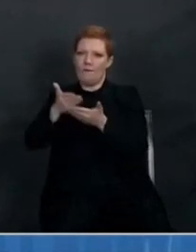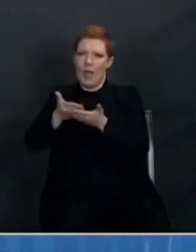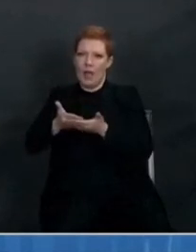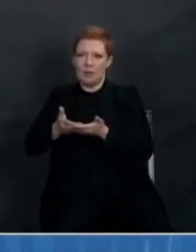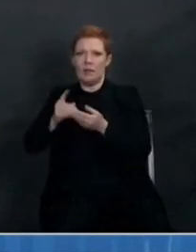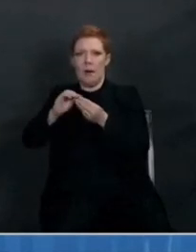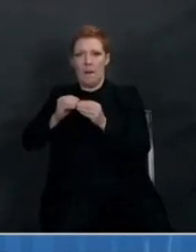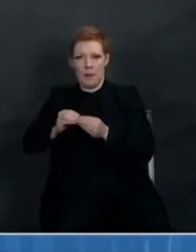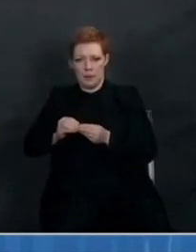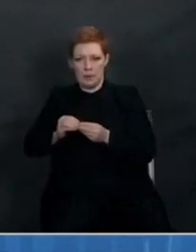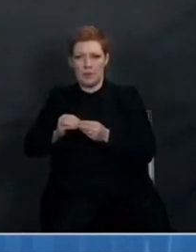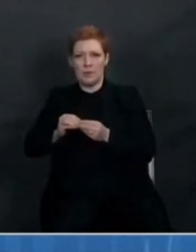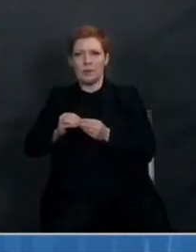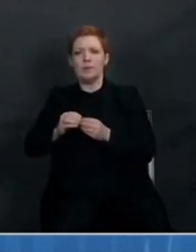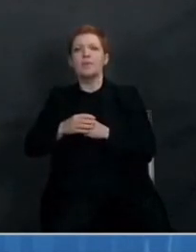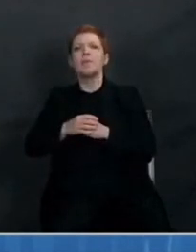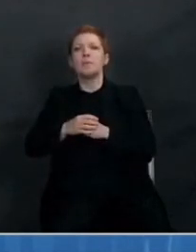what are